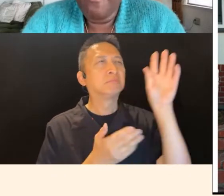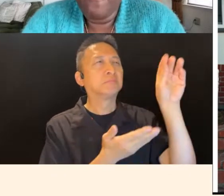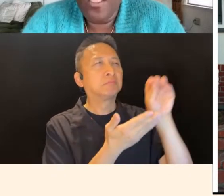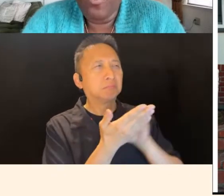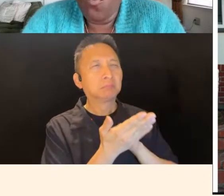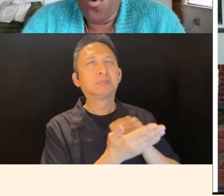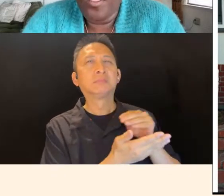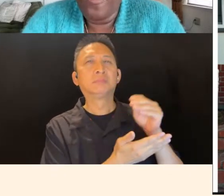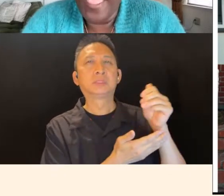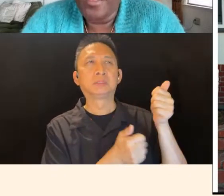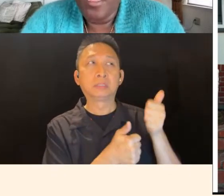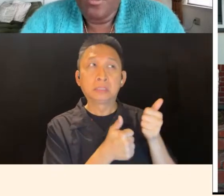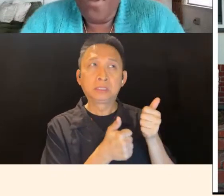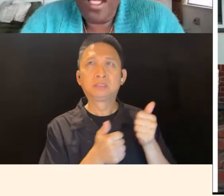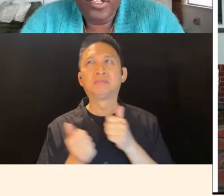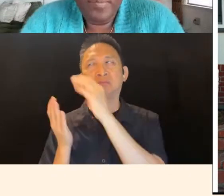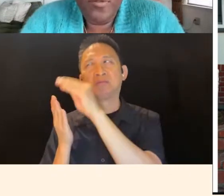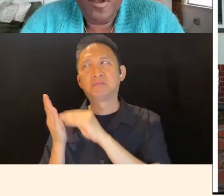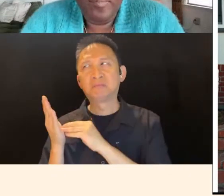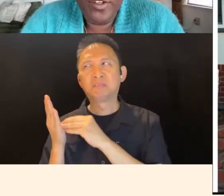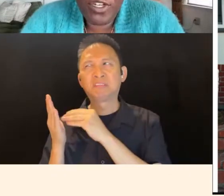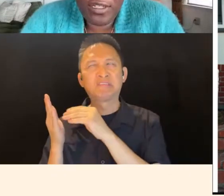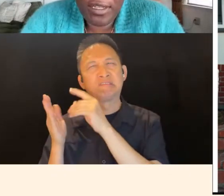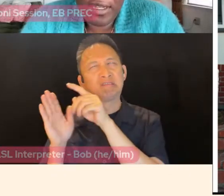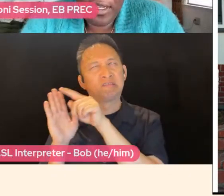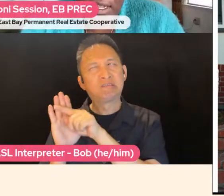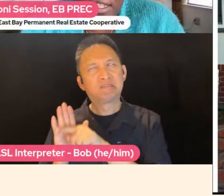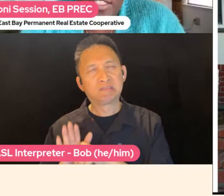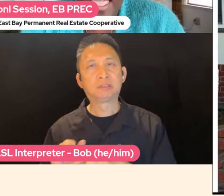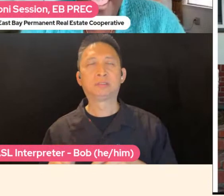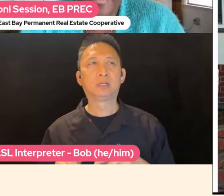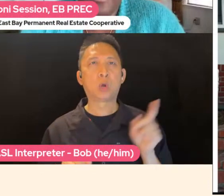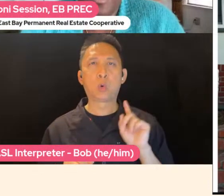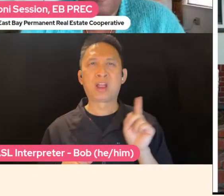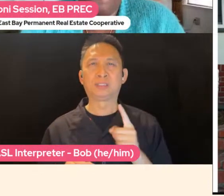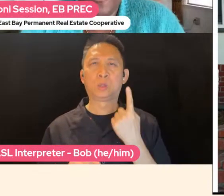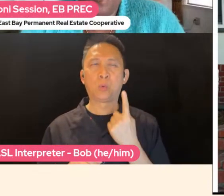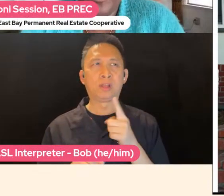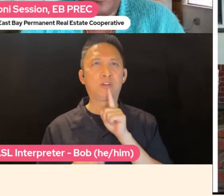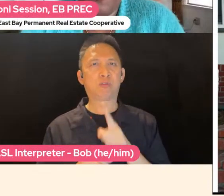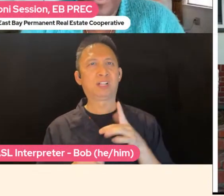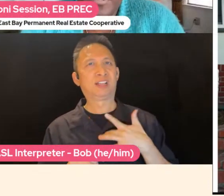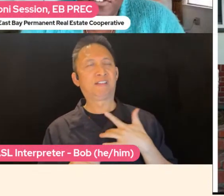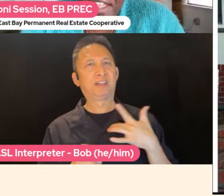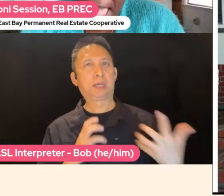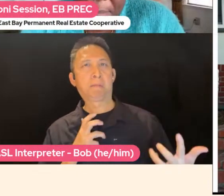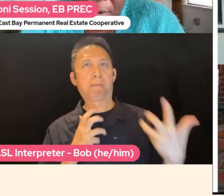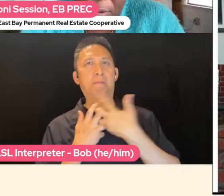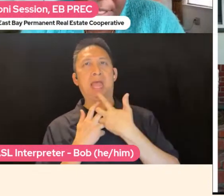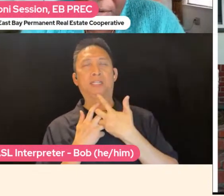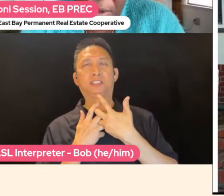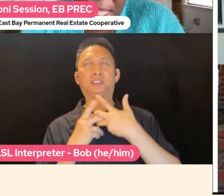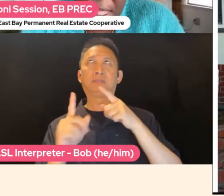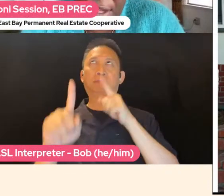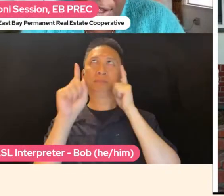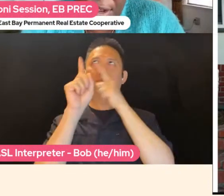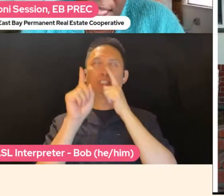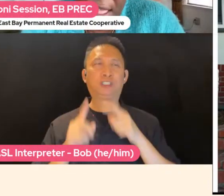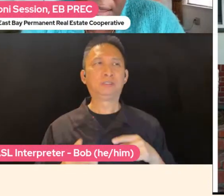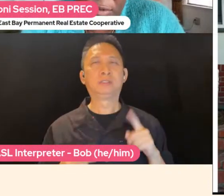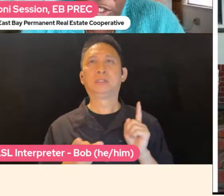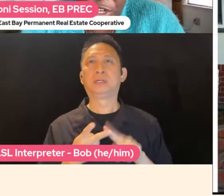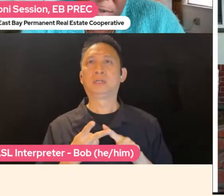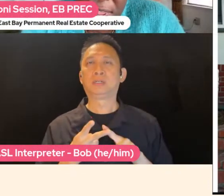really hadn't found the one that grounded both our mission, that fell within a range of capital that we